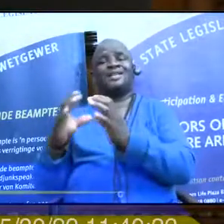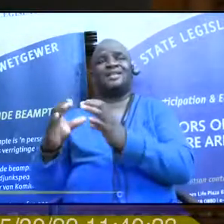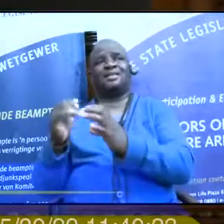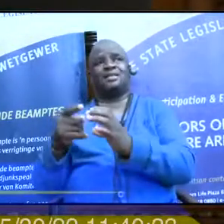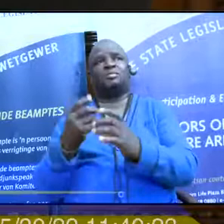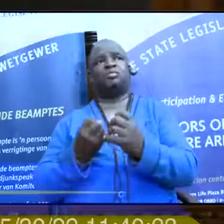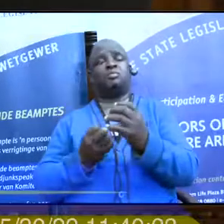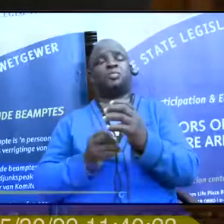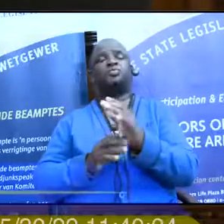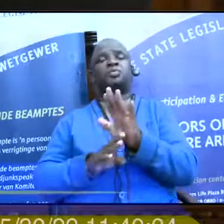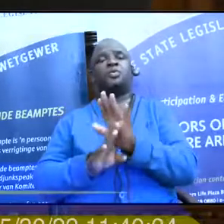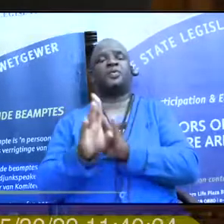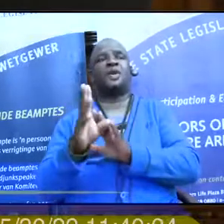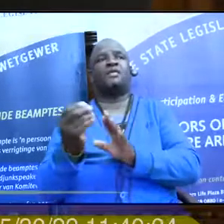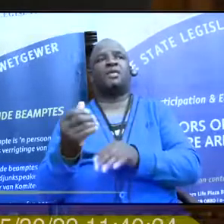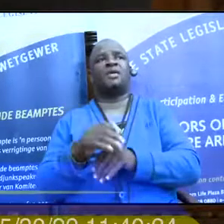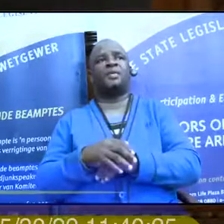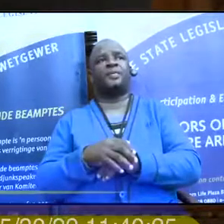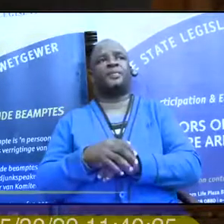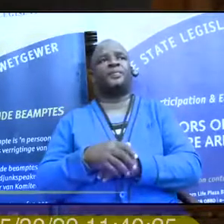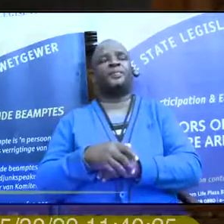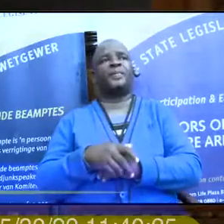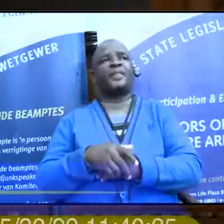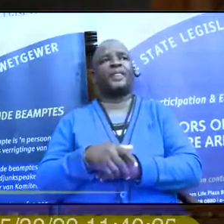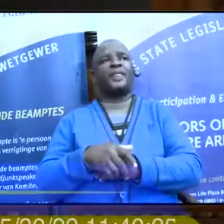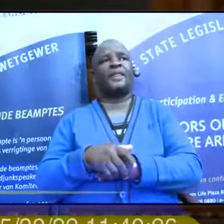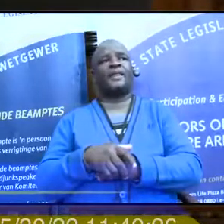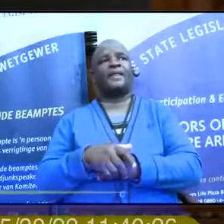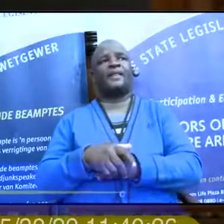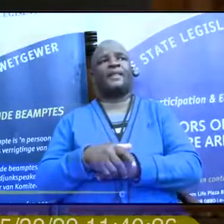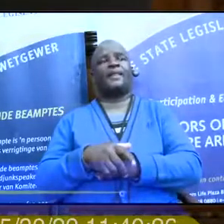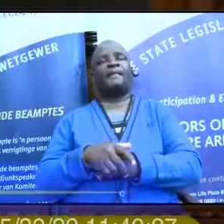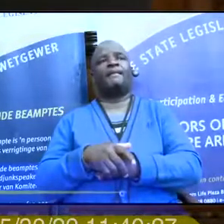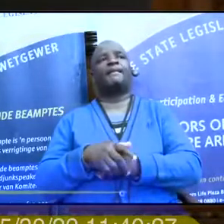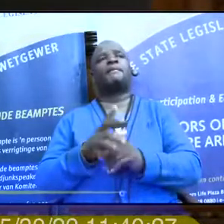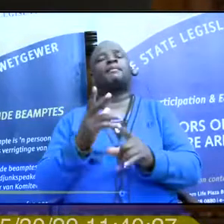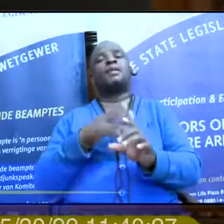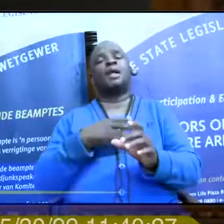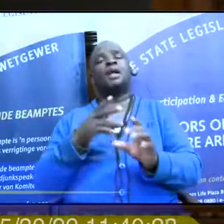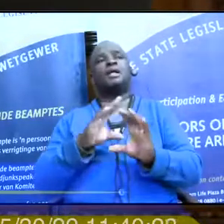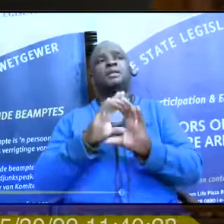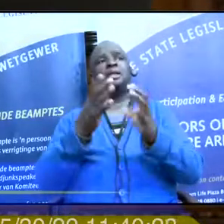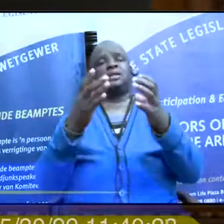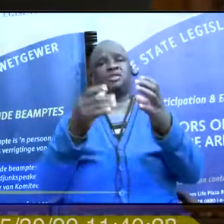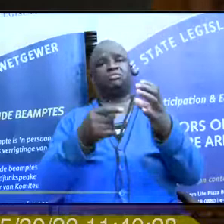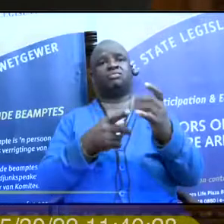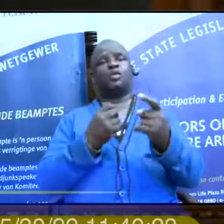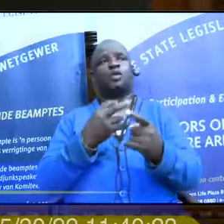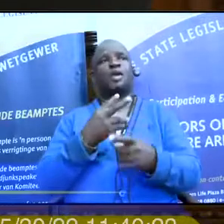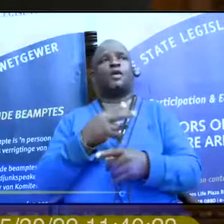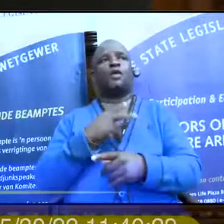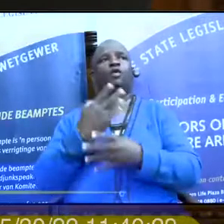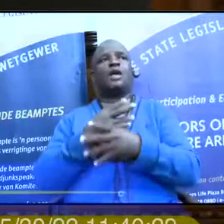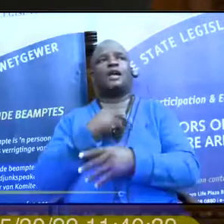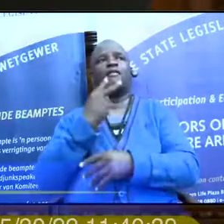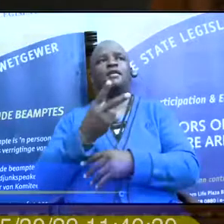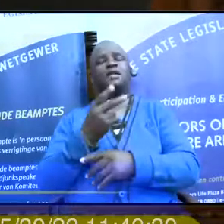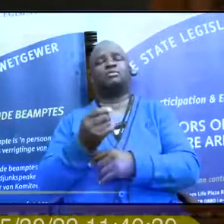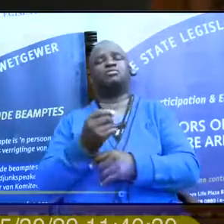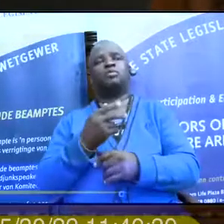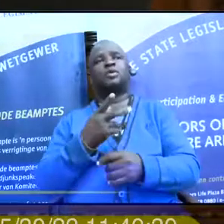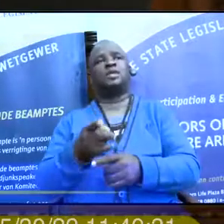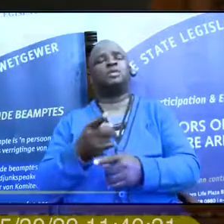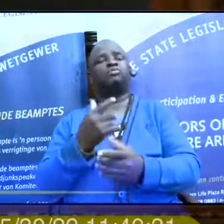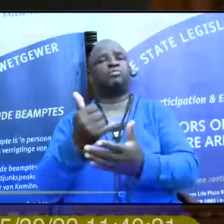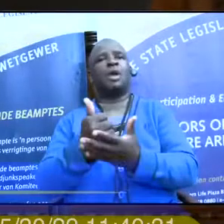increased on on the speaker collective bargaining and workers voices you do help and you